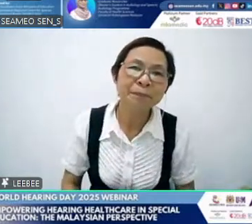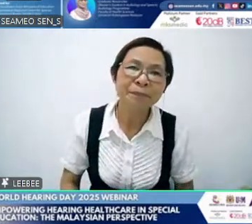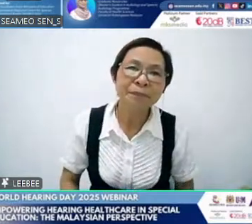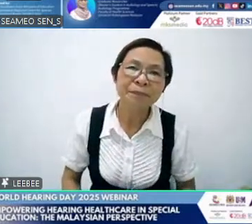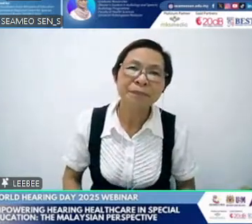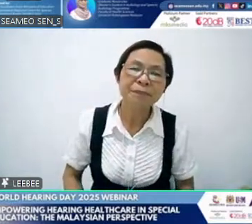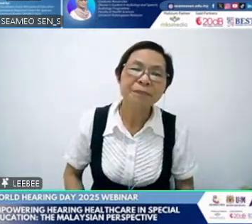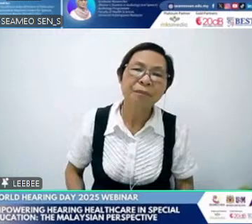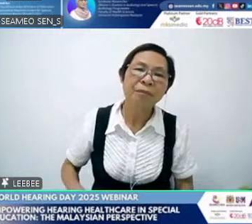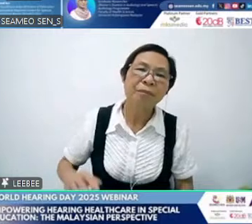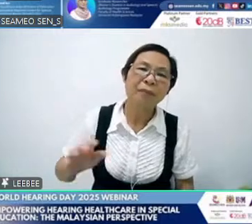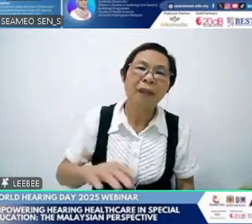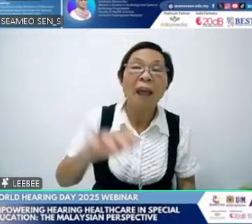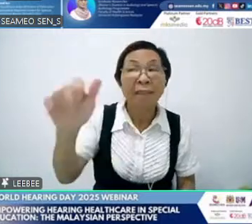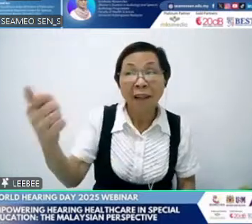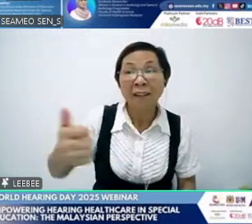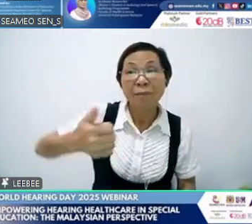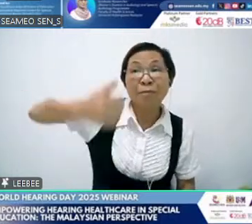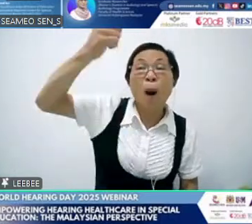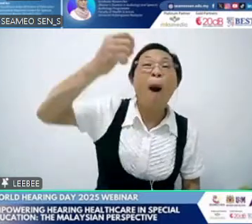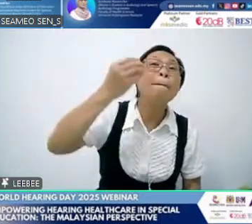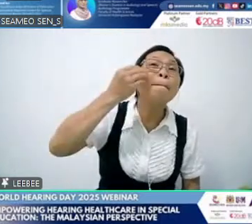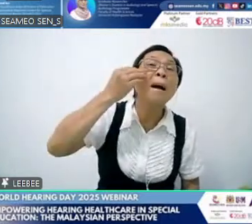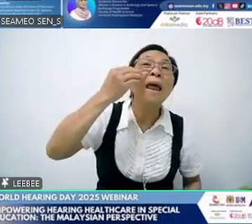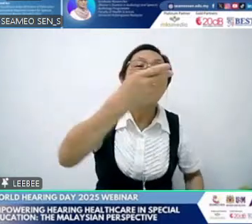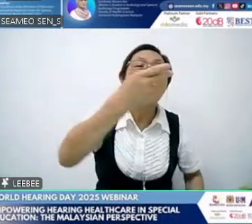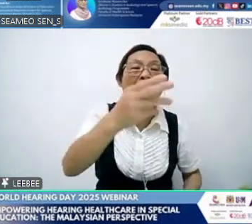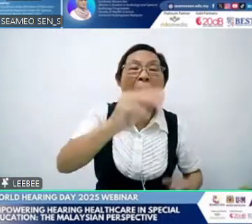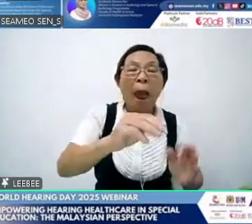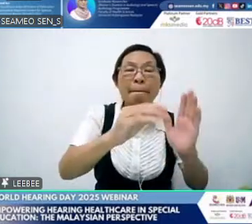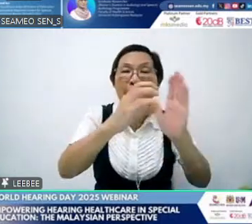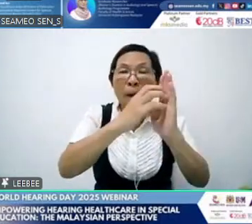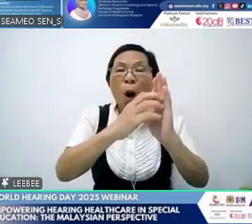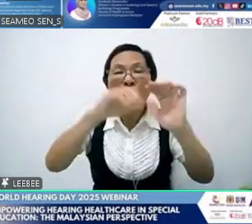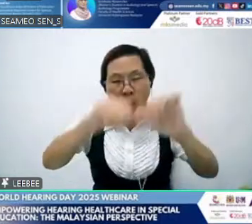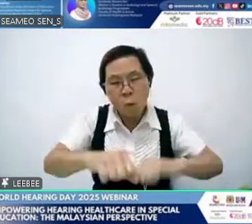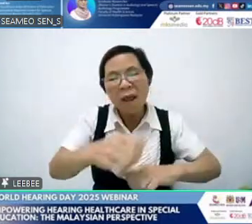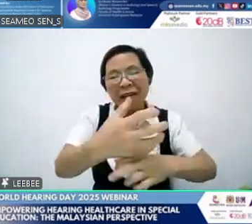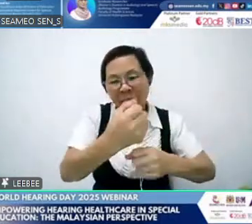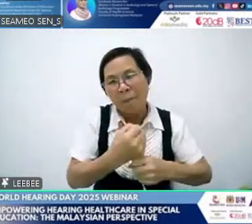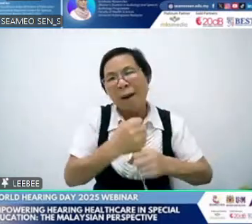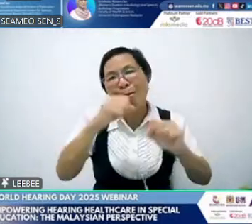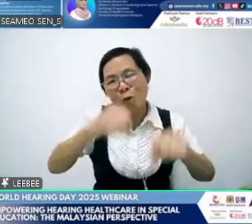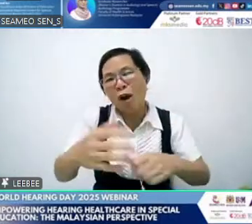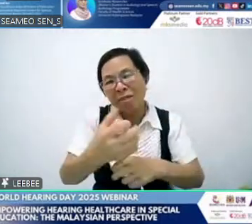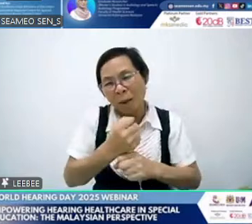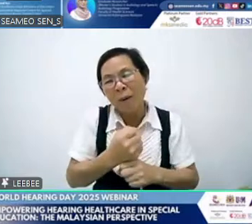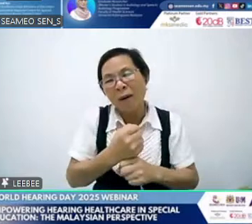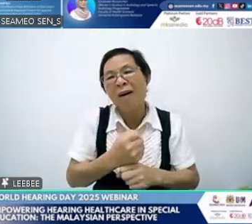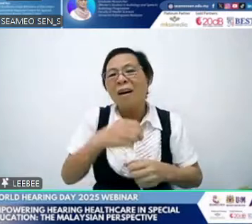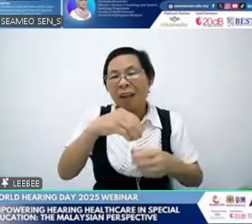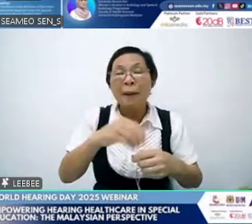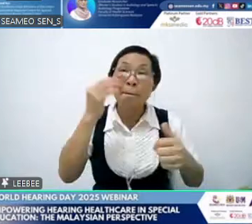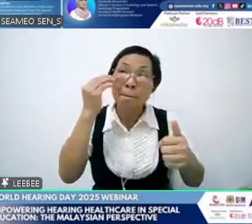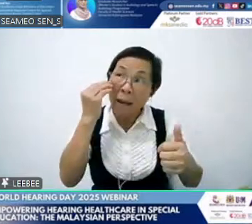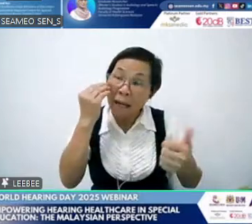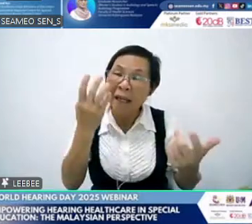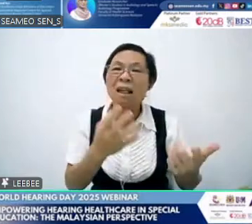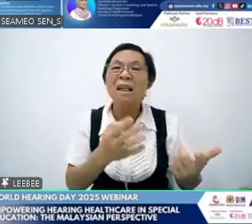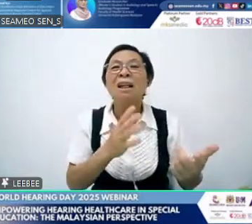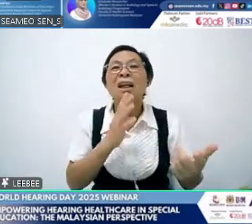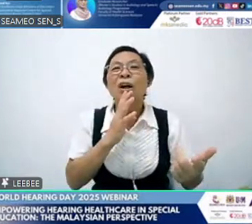Another key feature of the Malay Ham module is its accessibility. It is available in Malay with